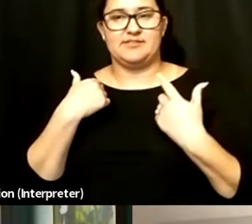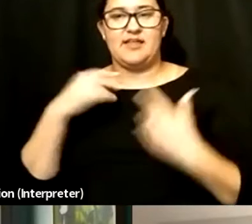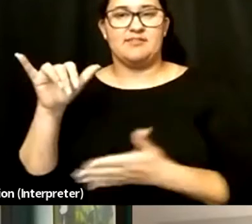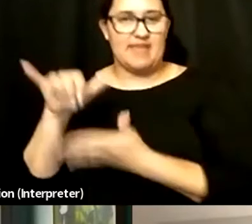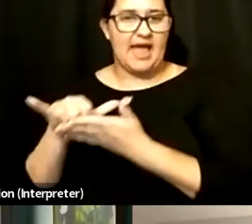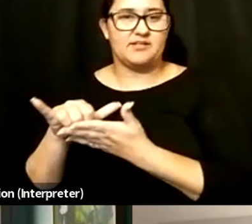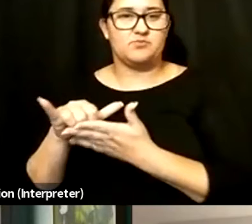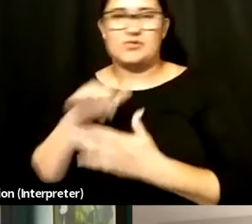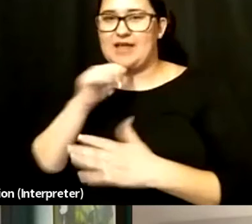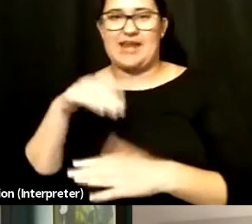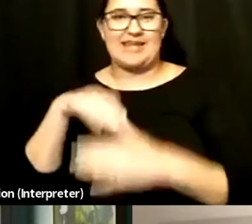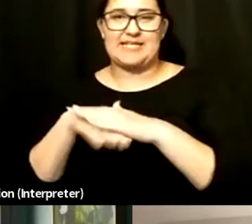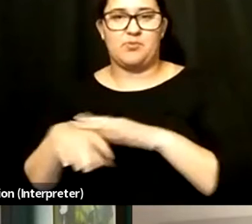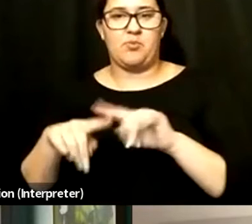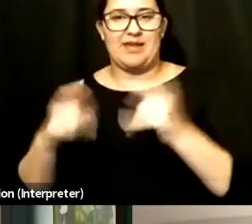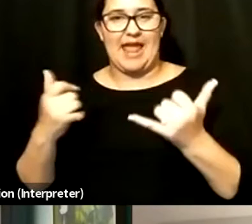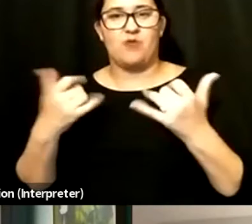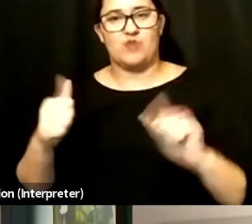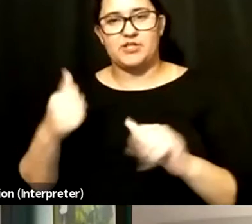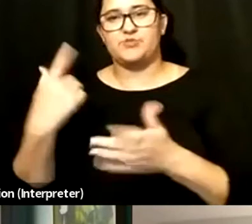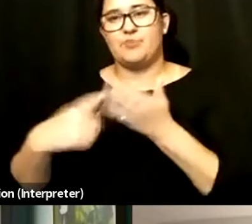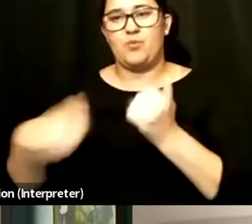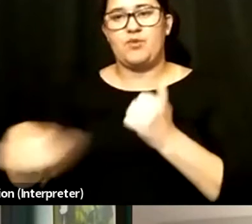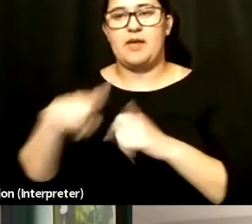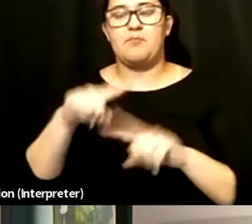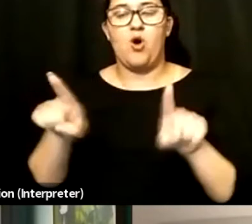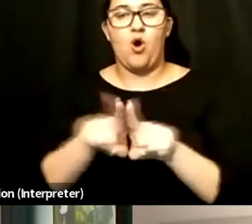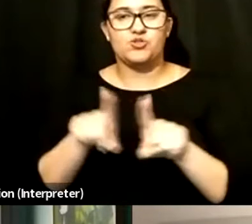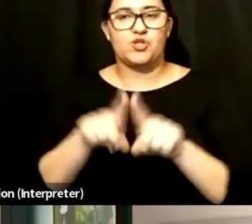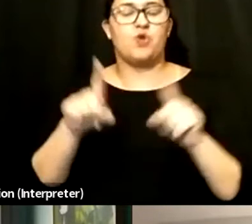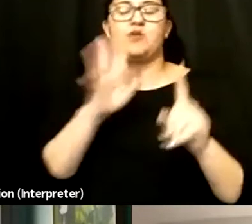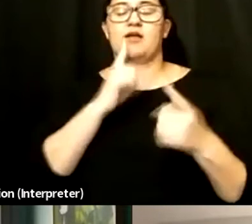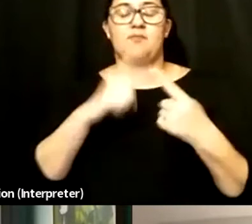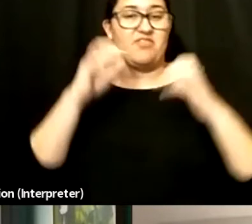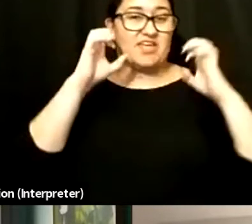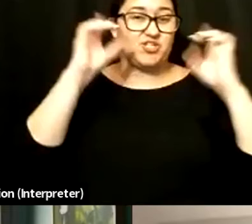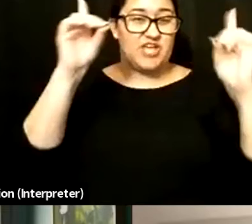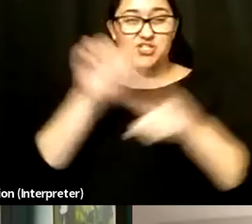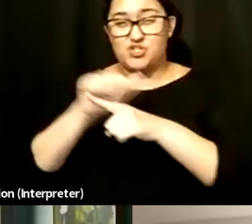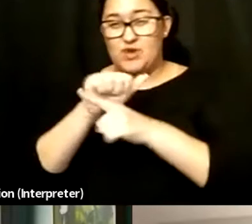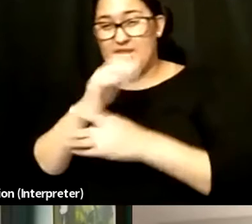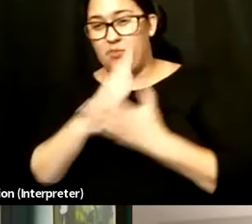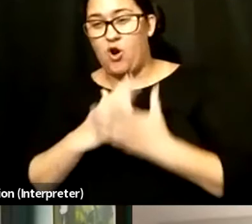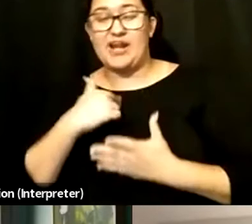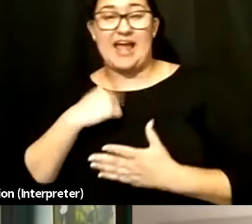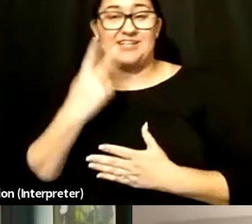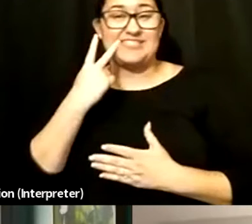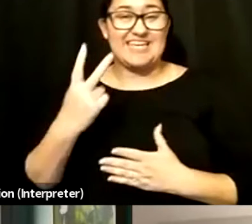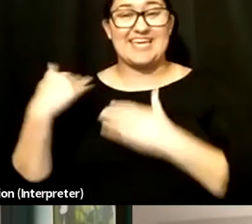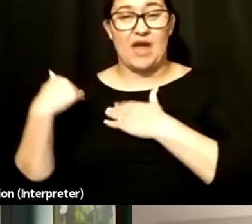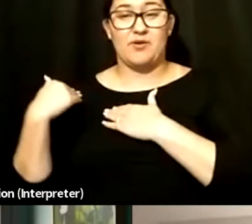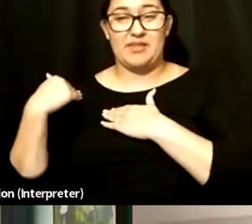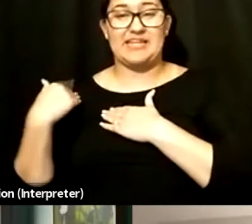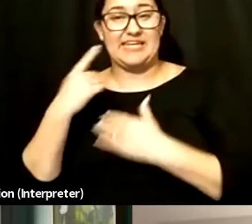And then also working every day in the education and the training aspect. And I really see accountability as